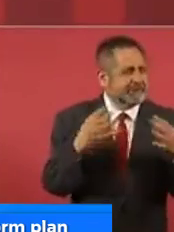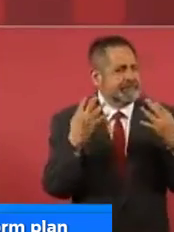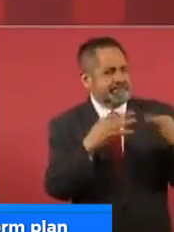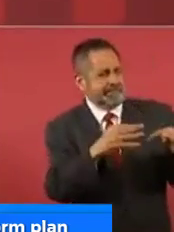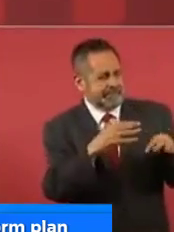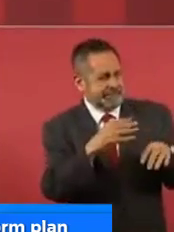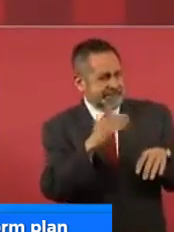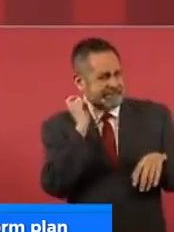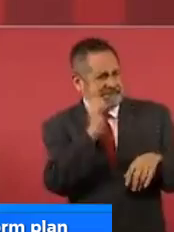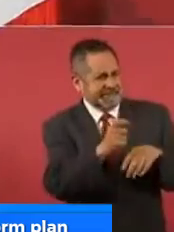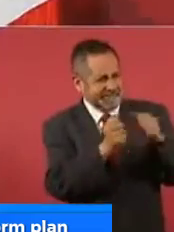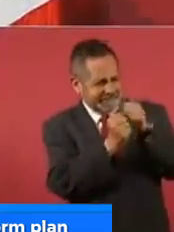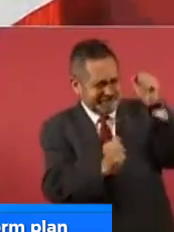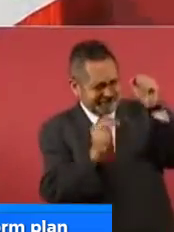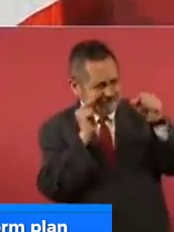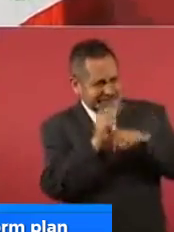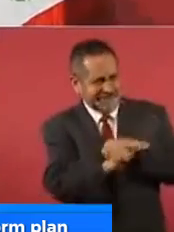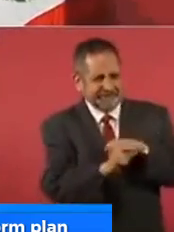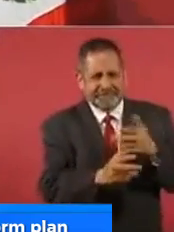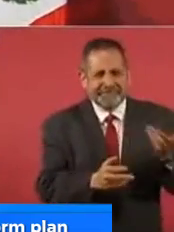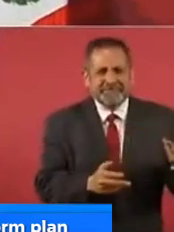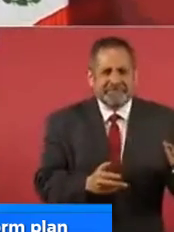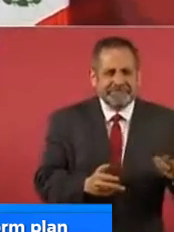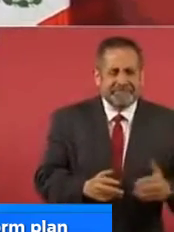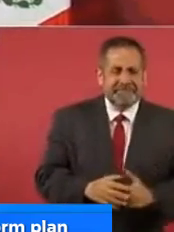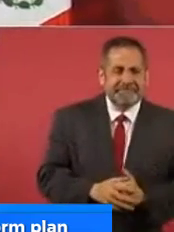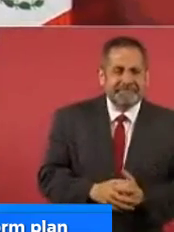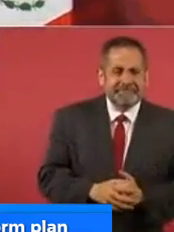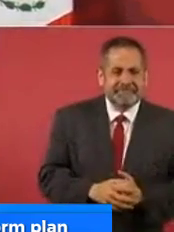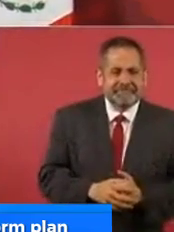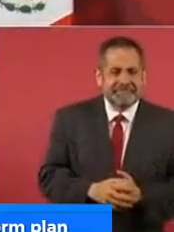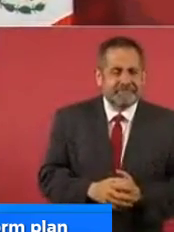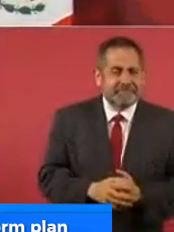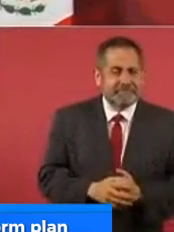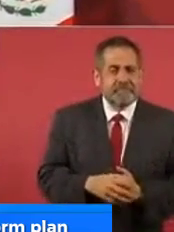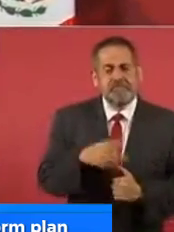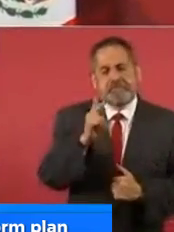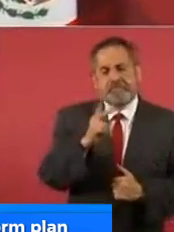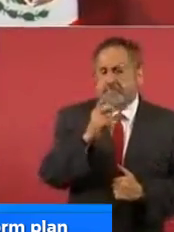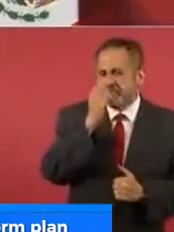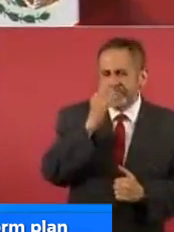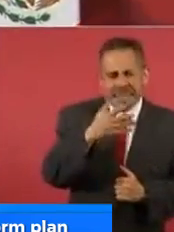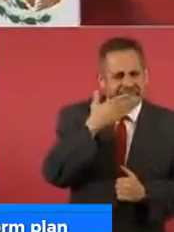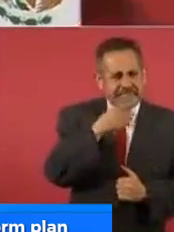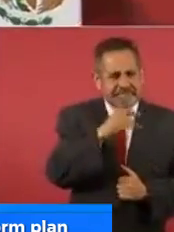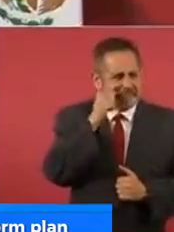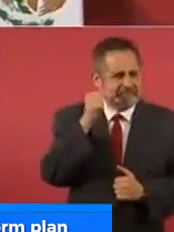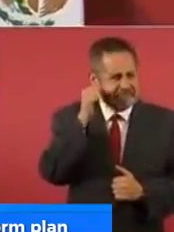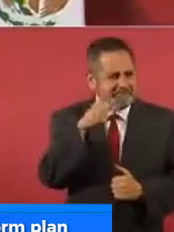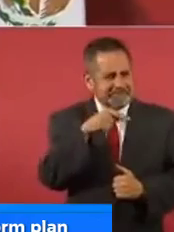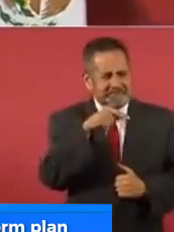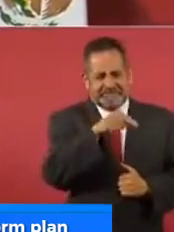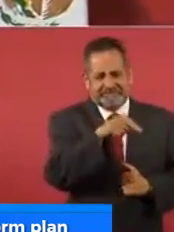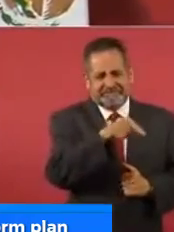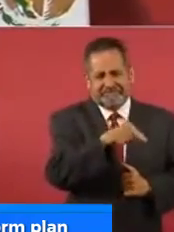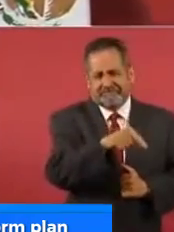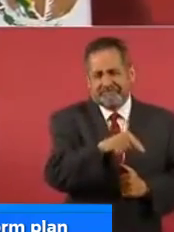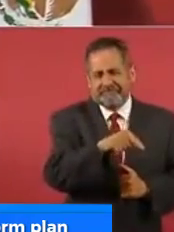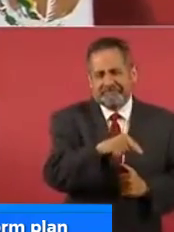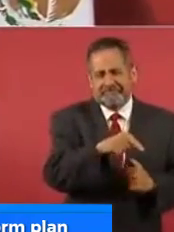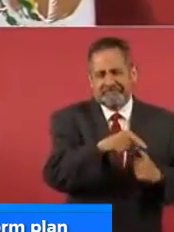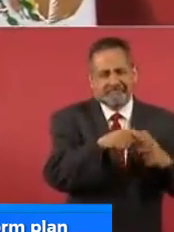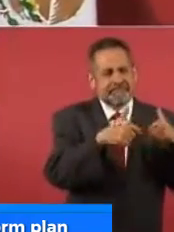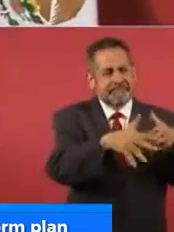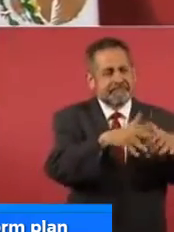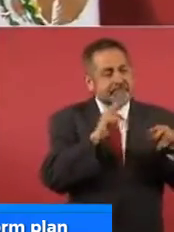He has been president since winning in 2018. The proposal would reduce the number of seats in the lower